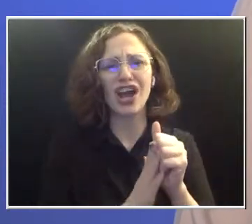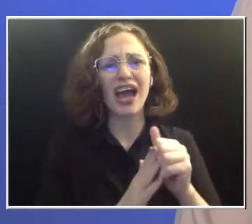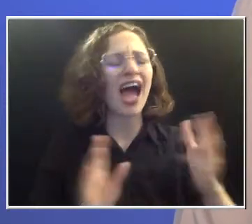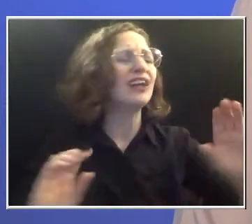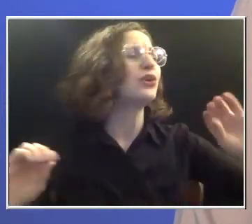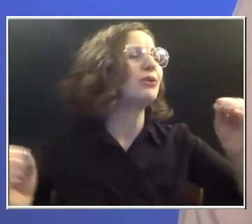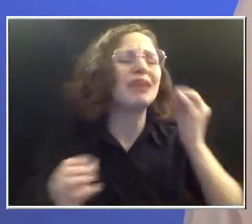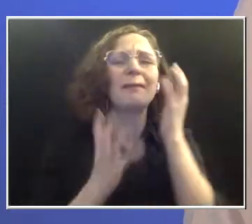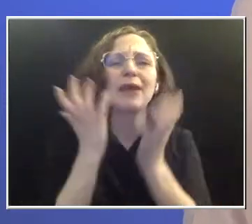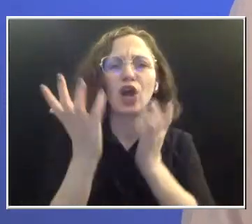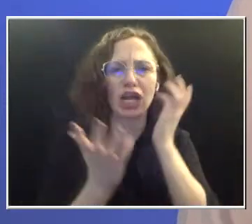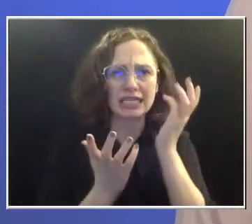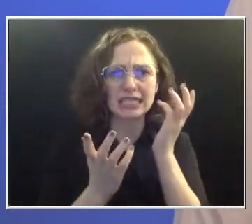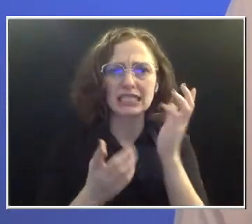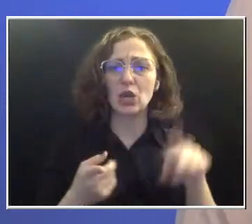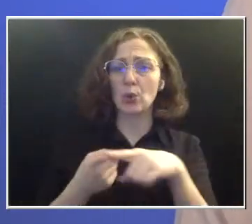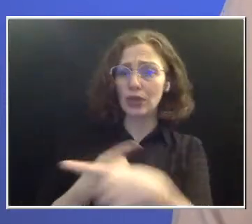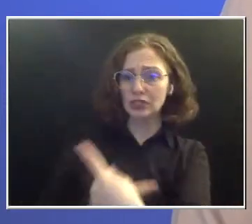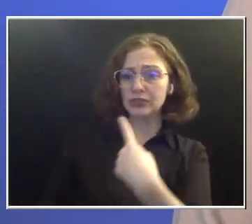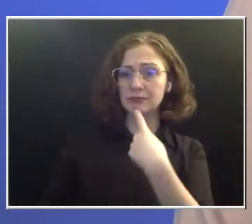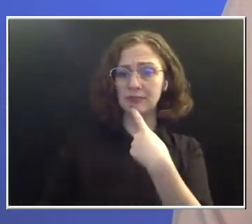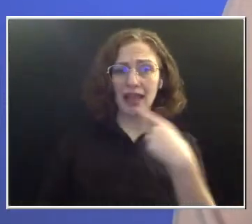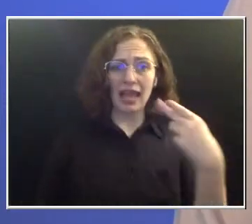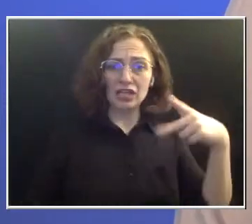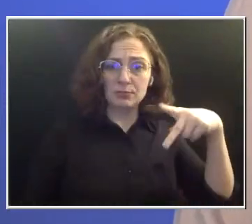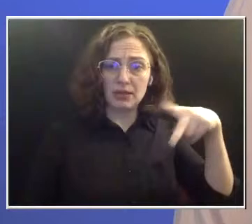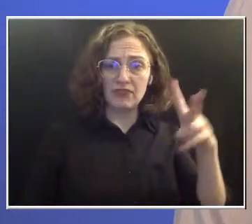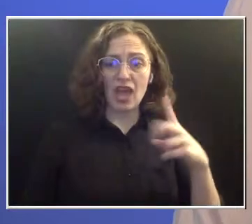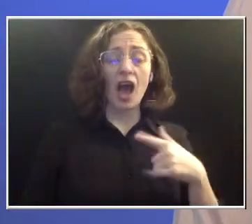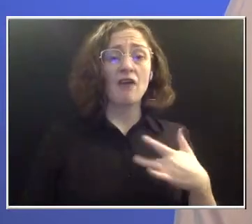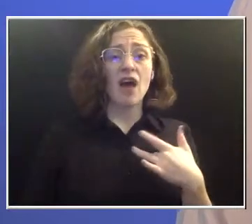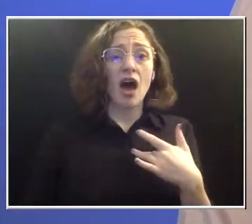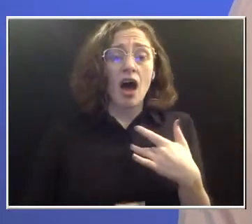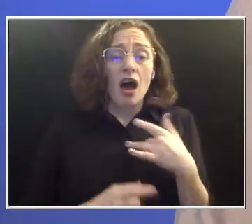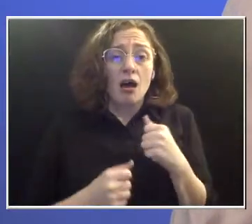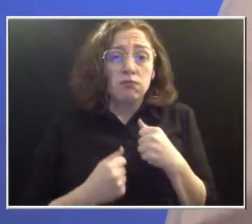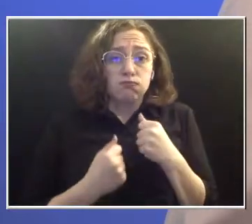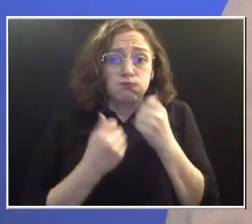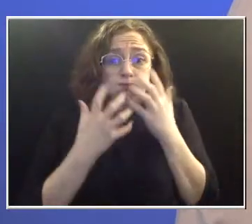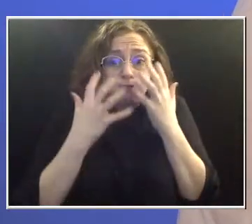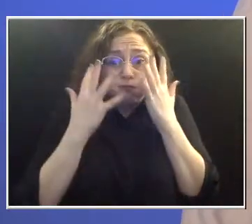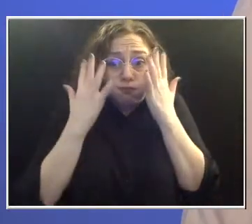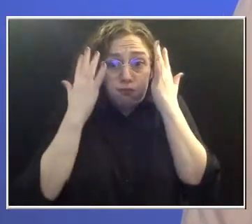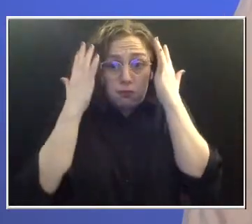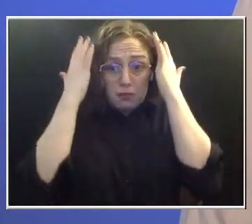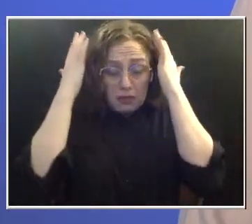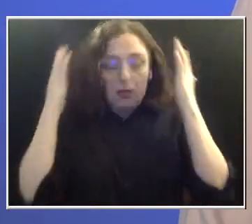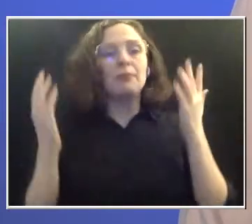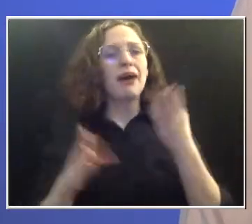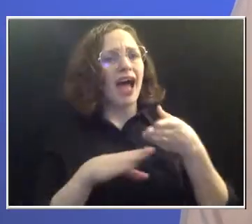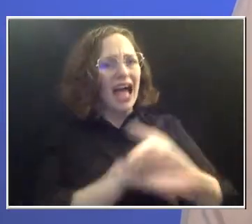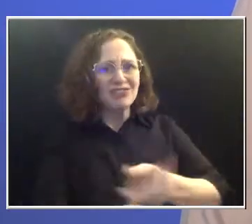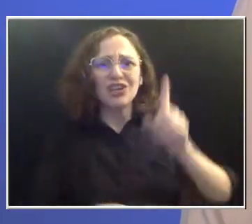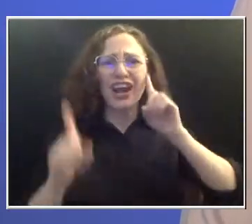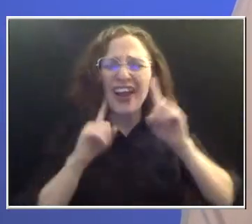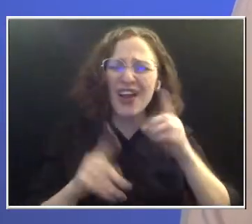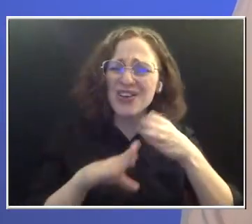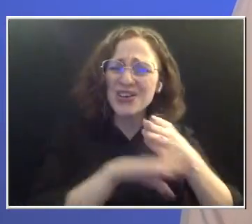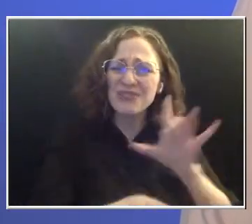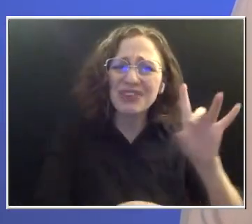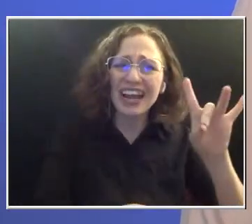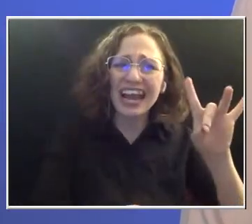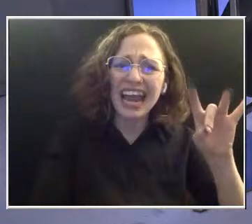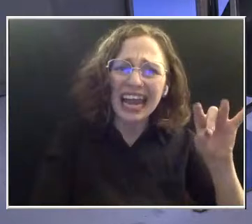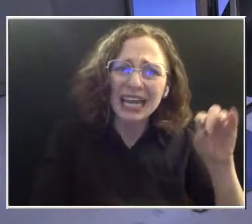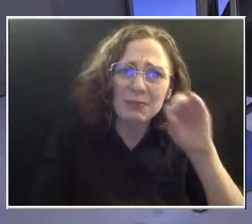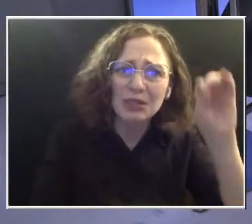me HPV, I was mortified, but after hearing the statistics, it's a lot more common than what everybody knows. So